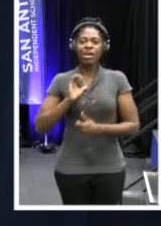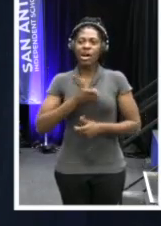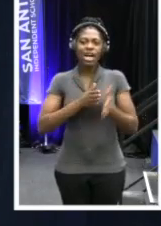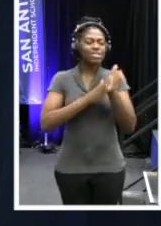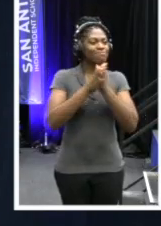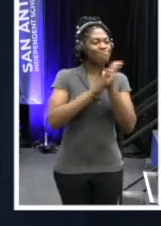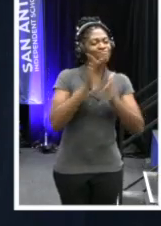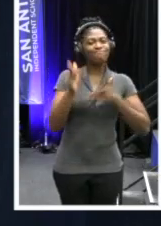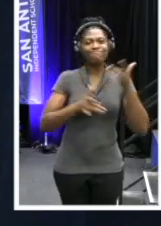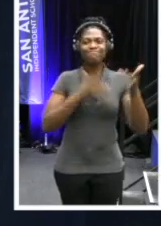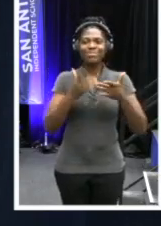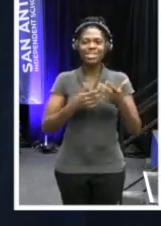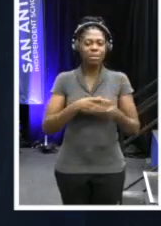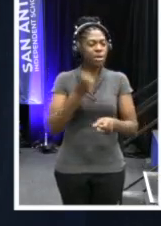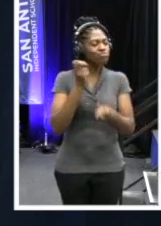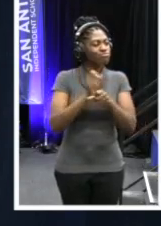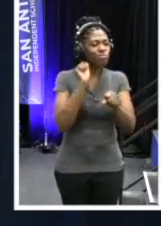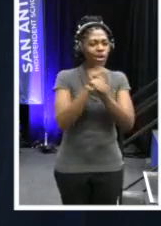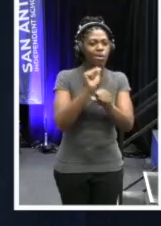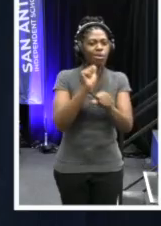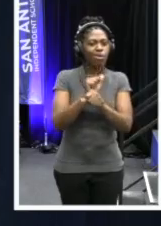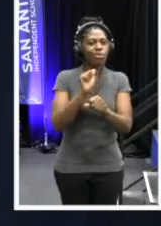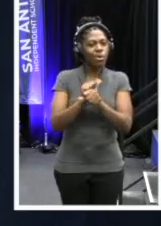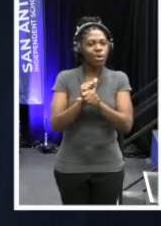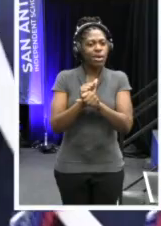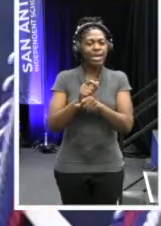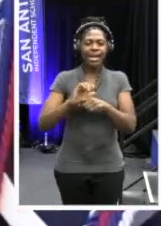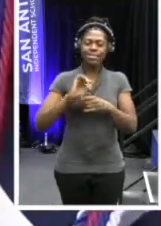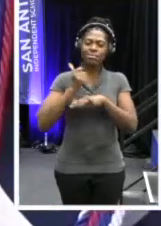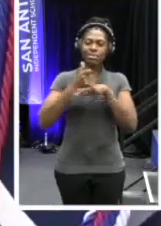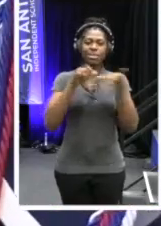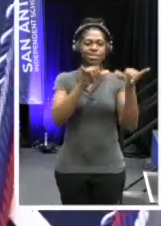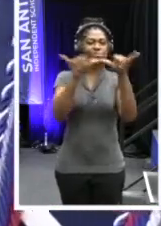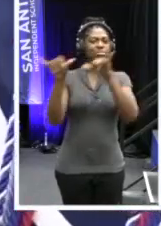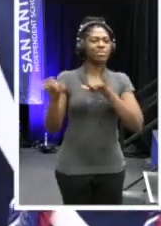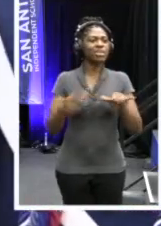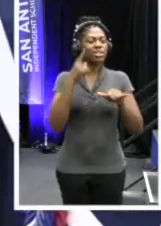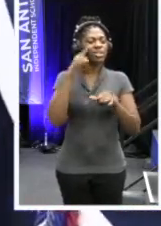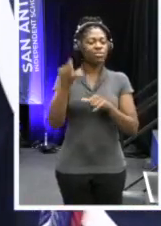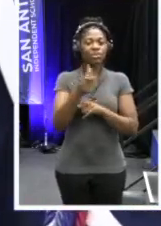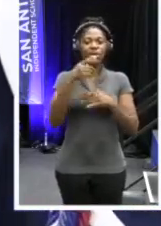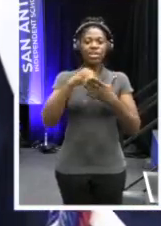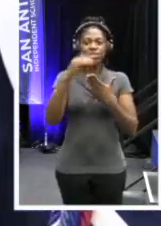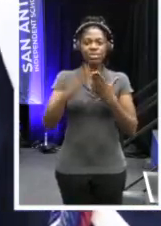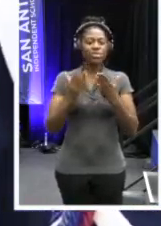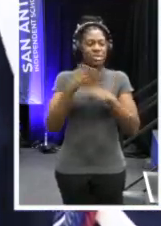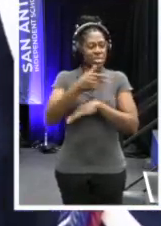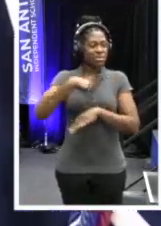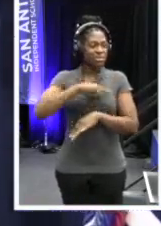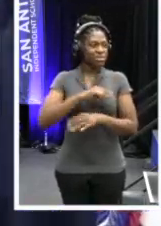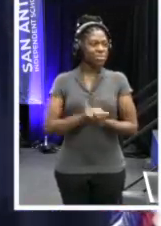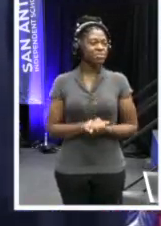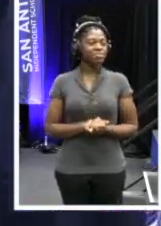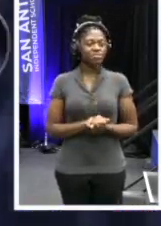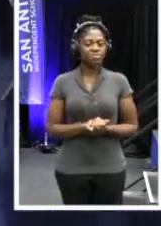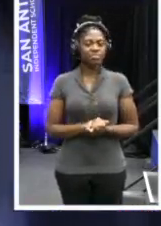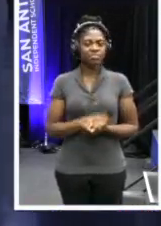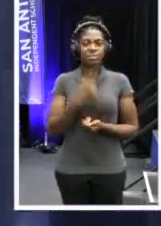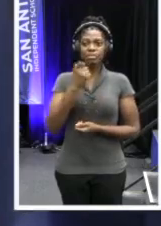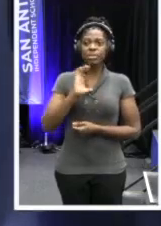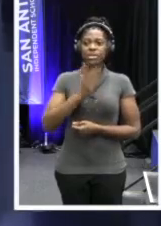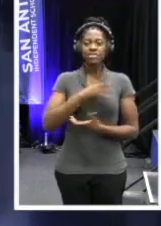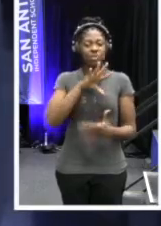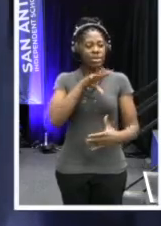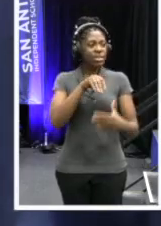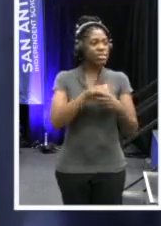have truly created a legacy that will last generations to come in the Travis community. Because of the engagement of this